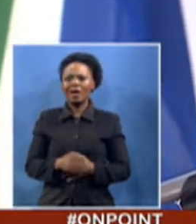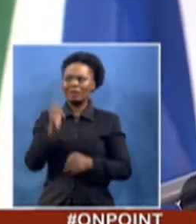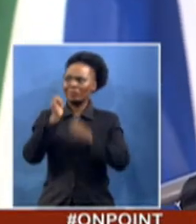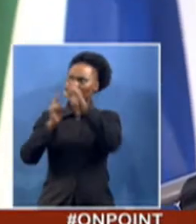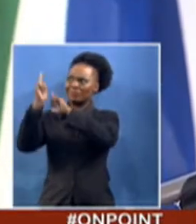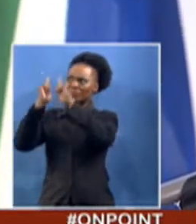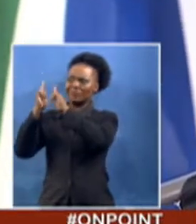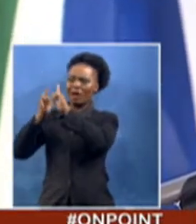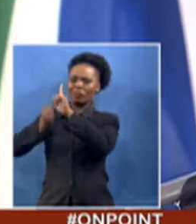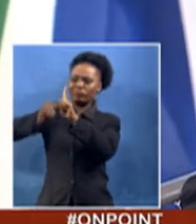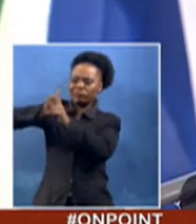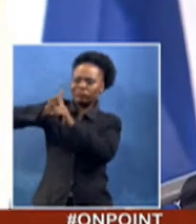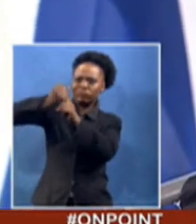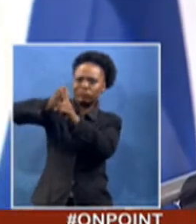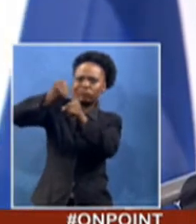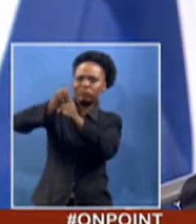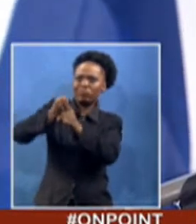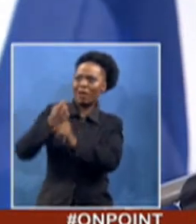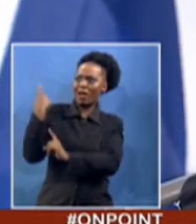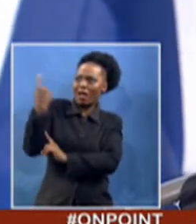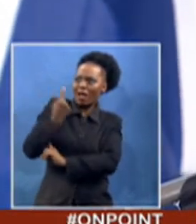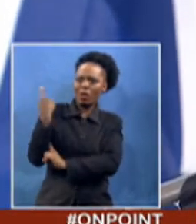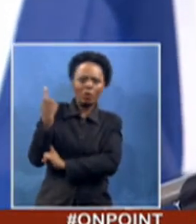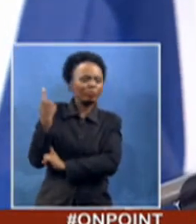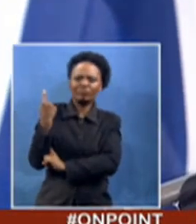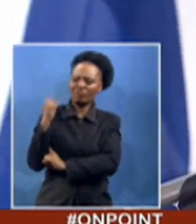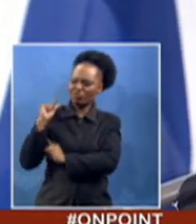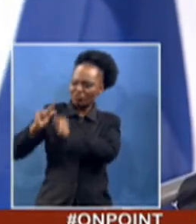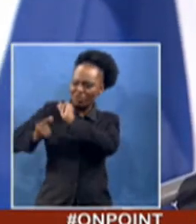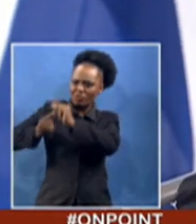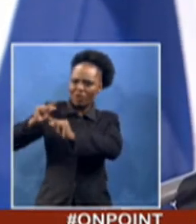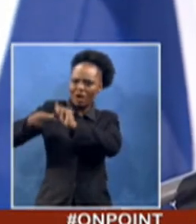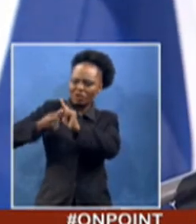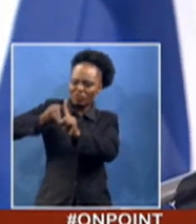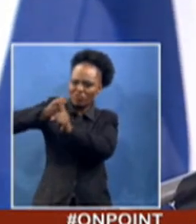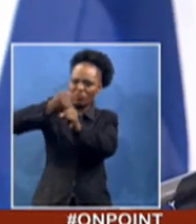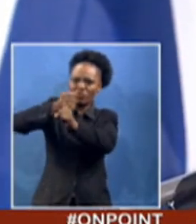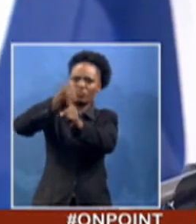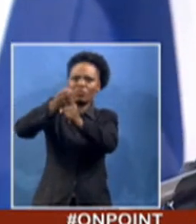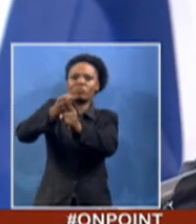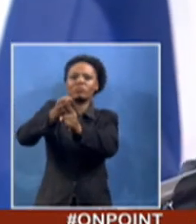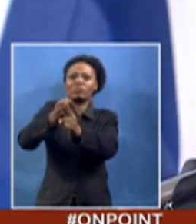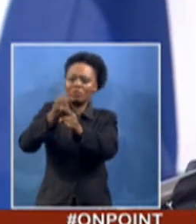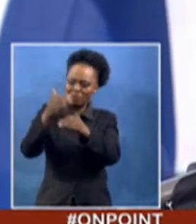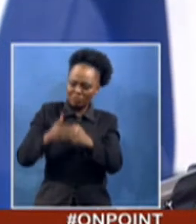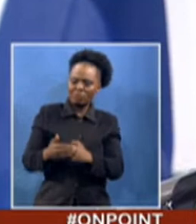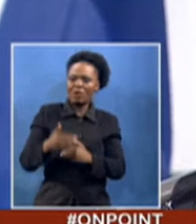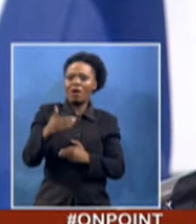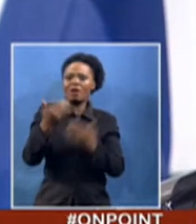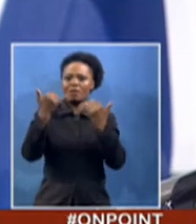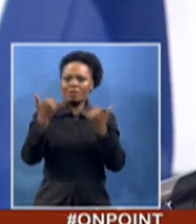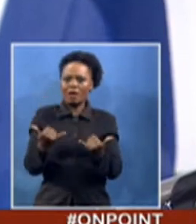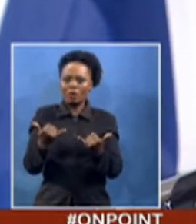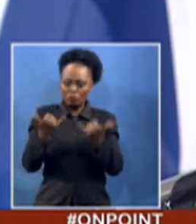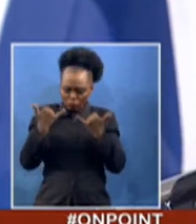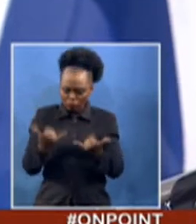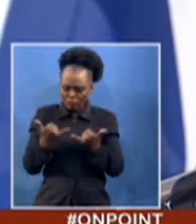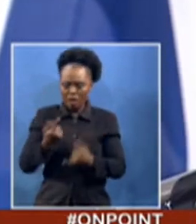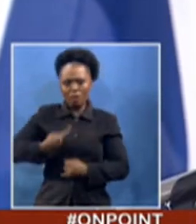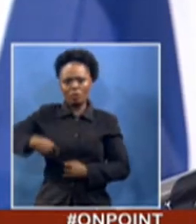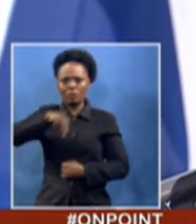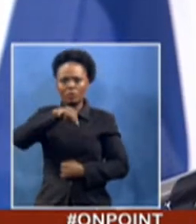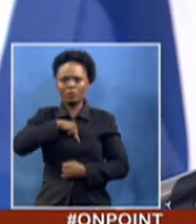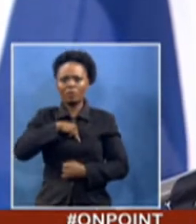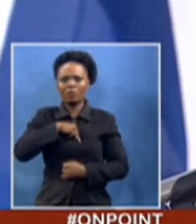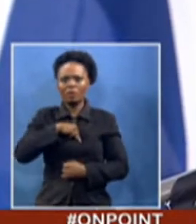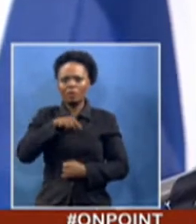themselves alone, they were for the generations yet to come. And today we are the inheritors. We